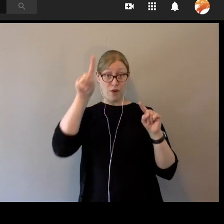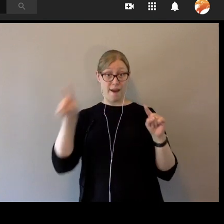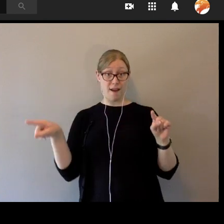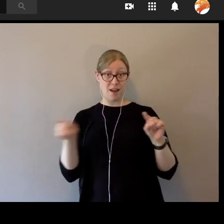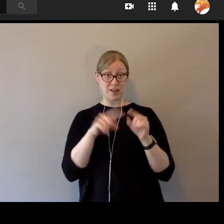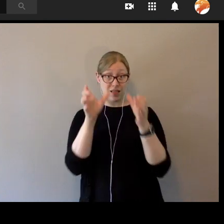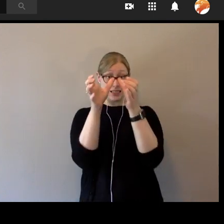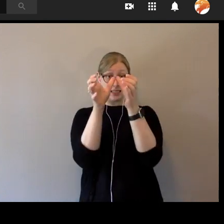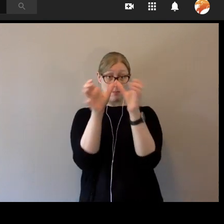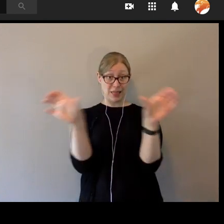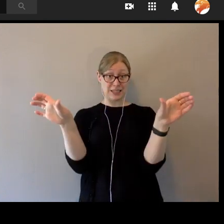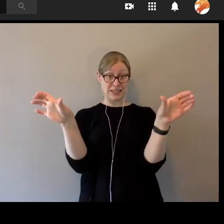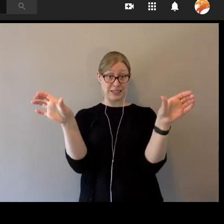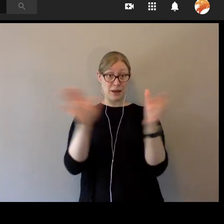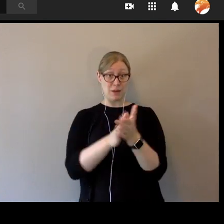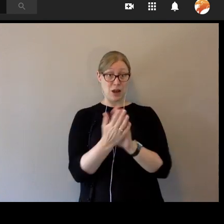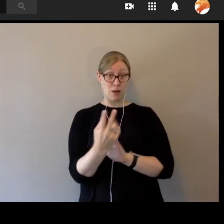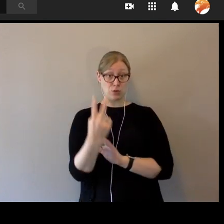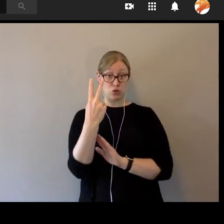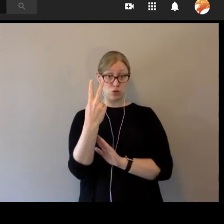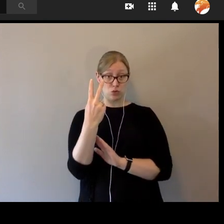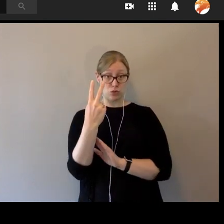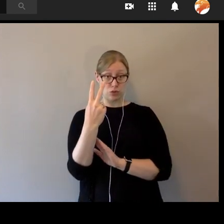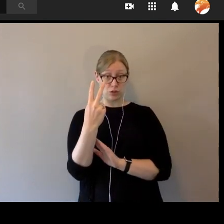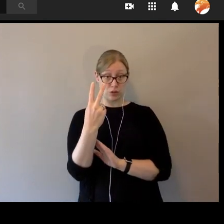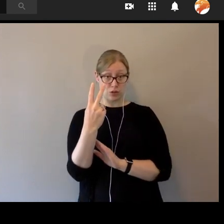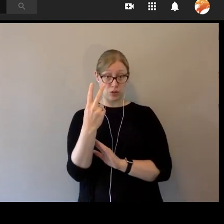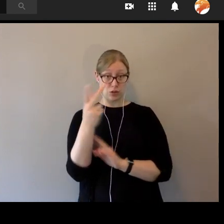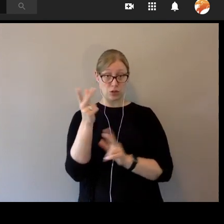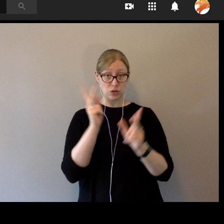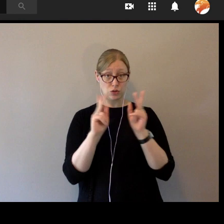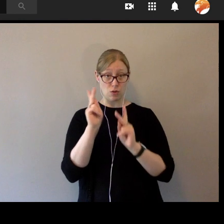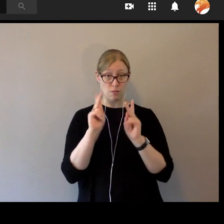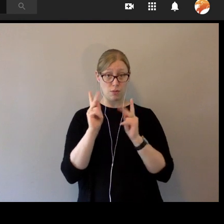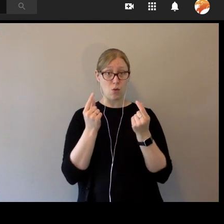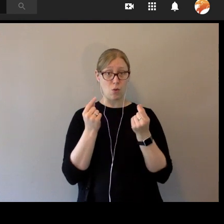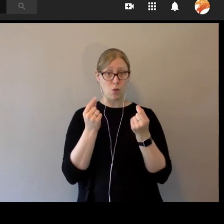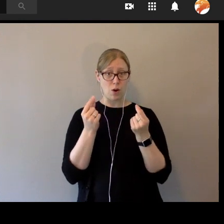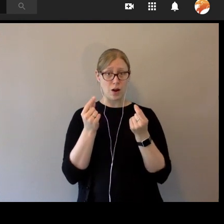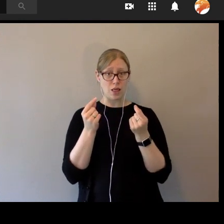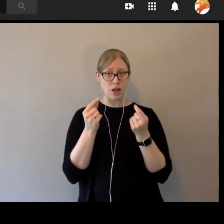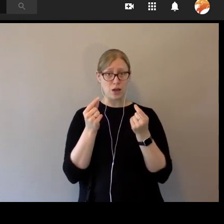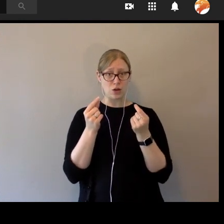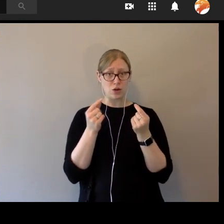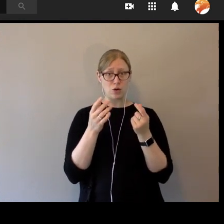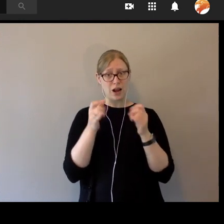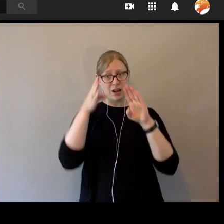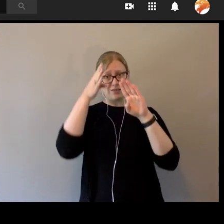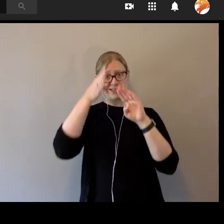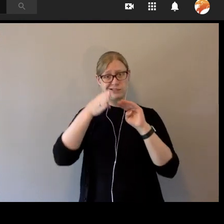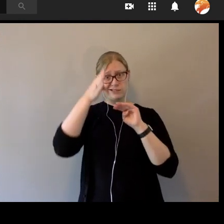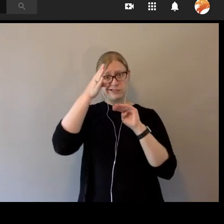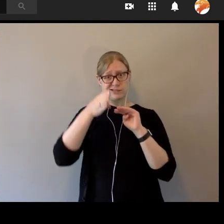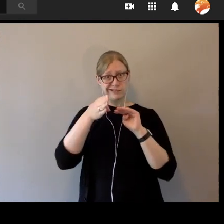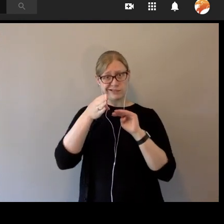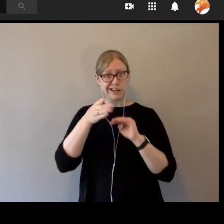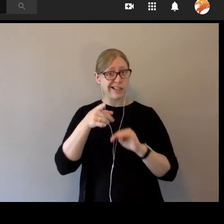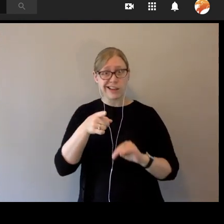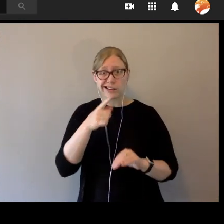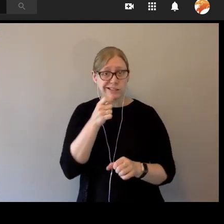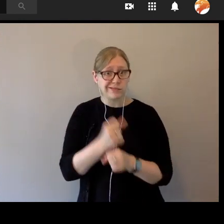that I was looking at, or the two people, they were splitting it like this angle, sort of like sideways. Well, that does not make a right